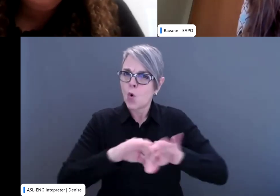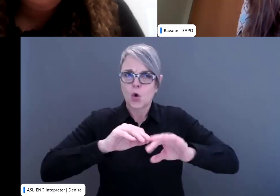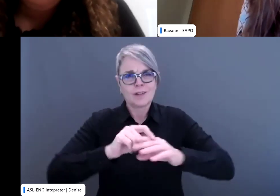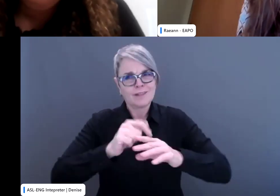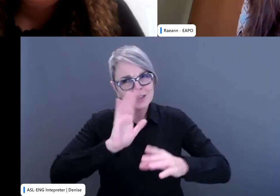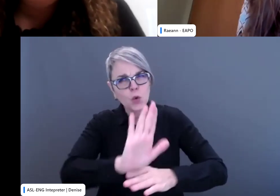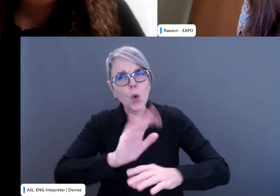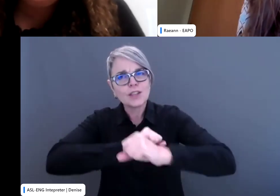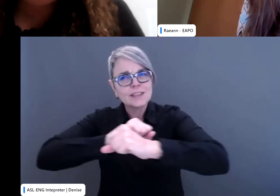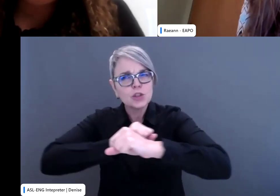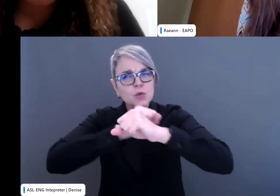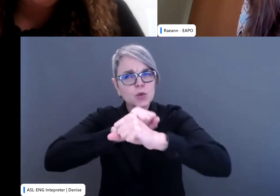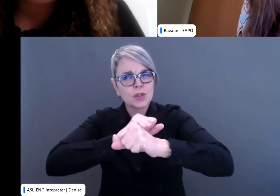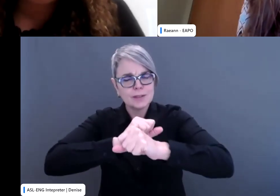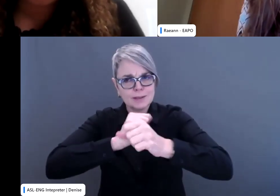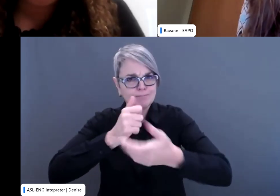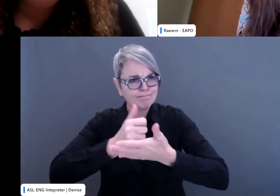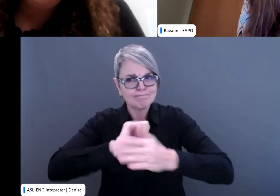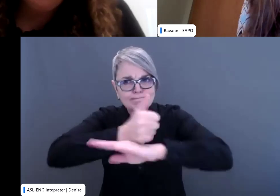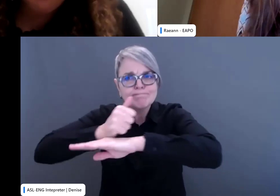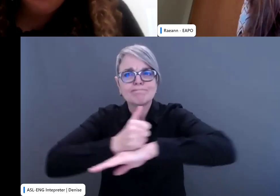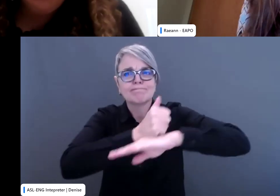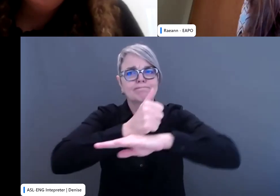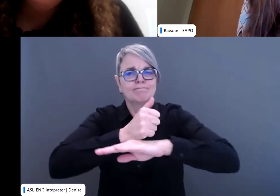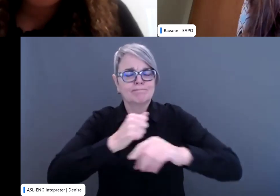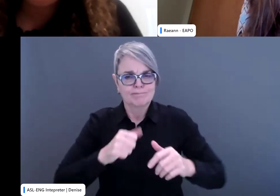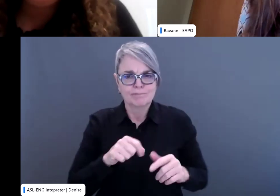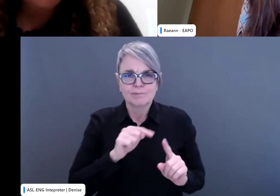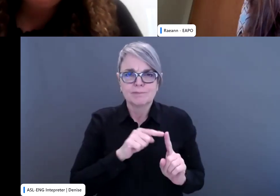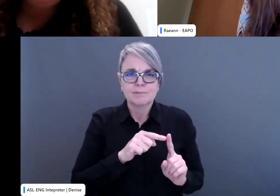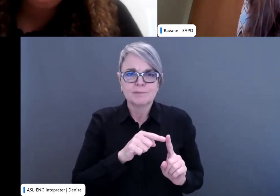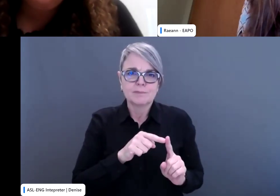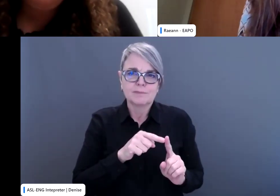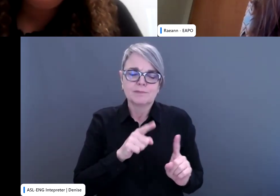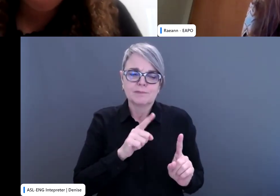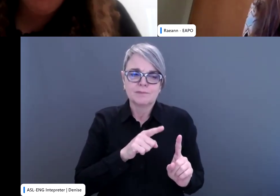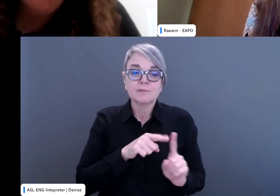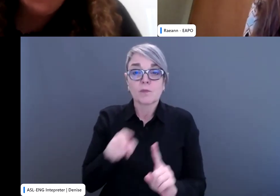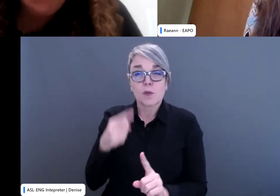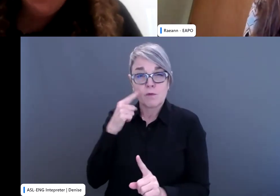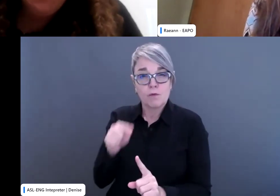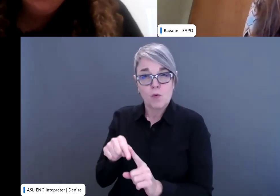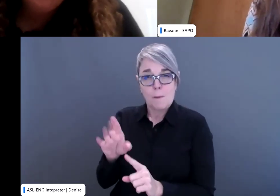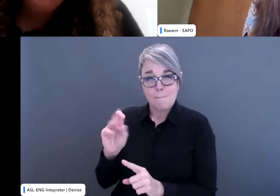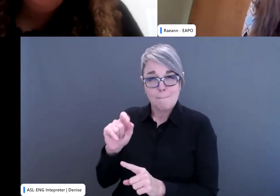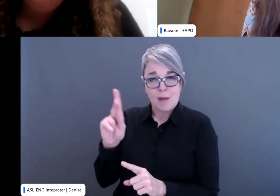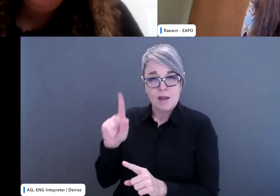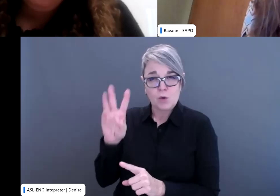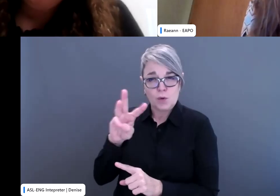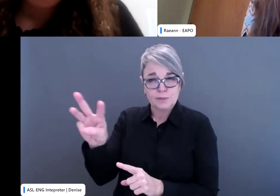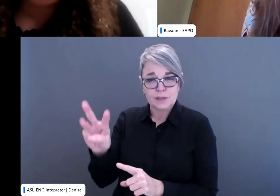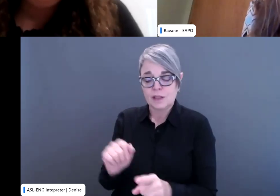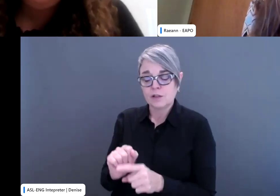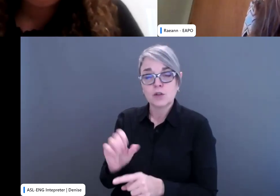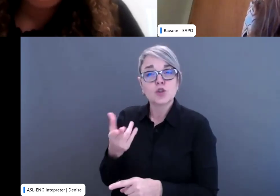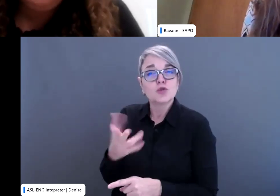services. And when it comes to the chat function, it should most of the time it's like automated. So